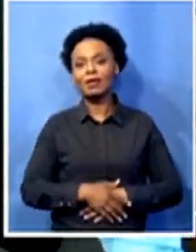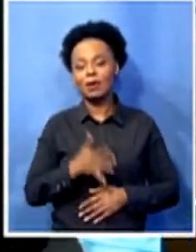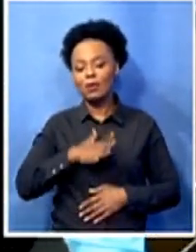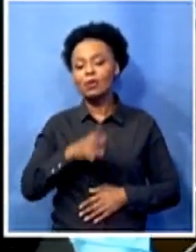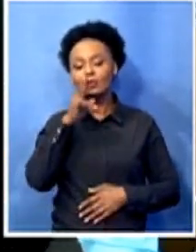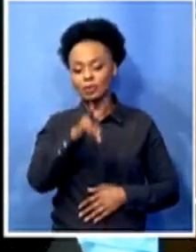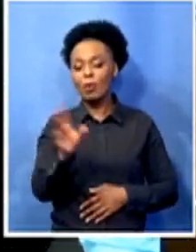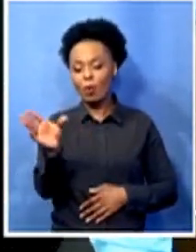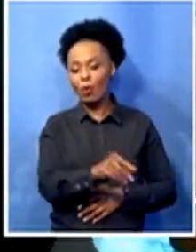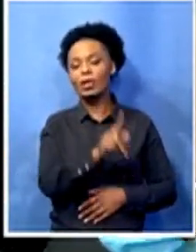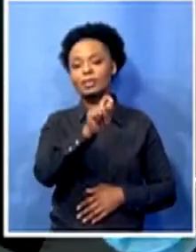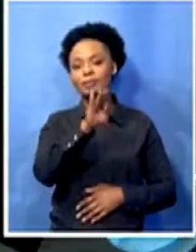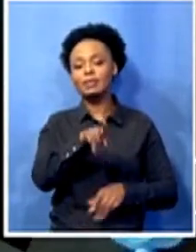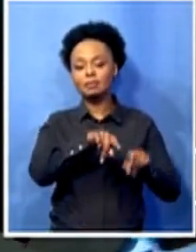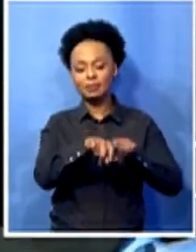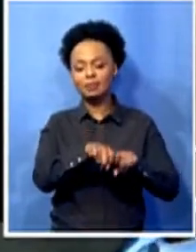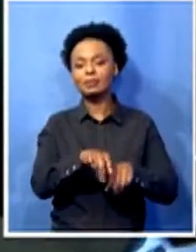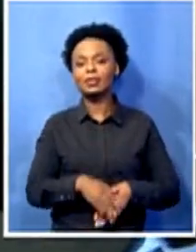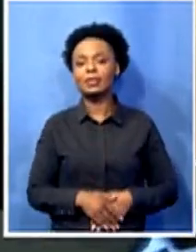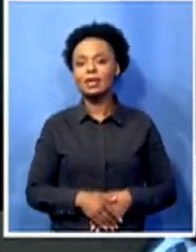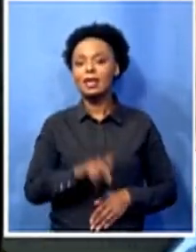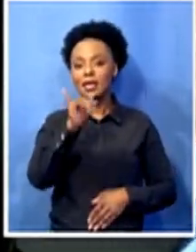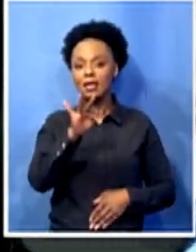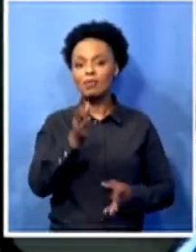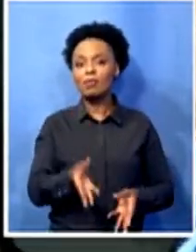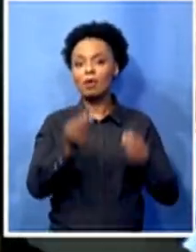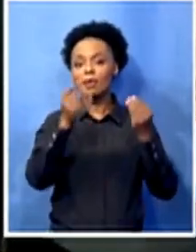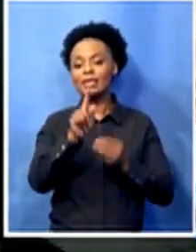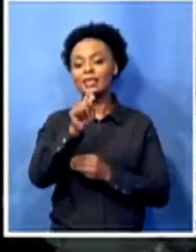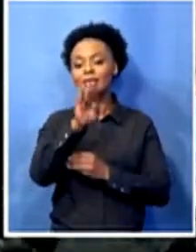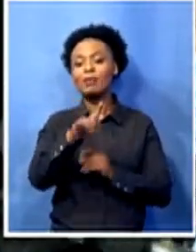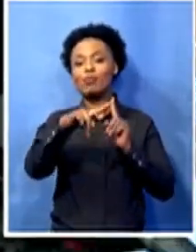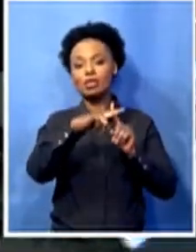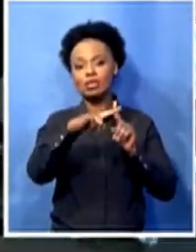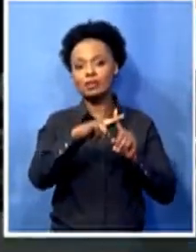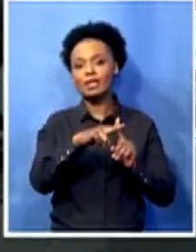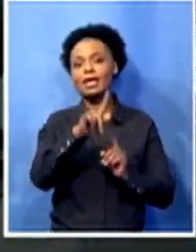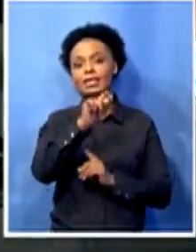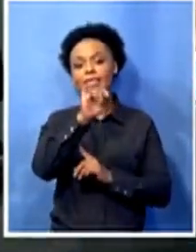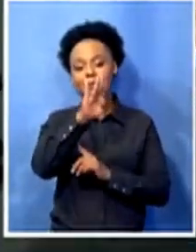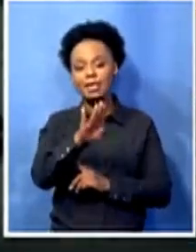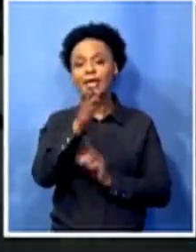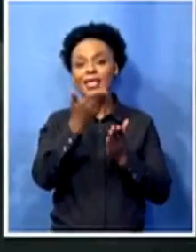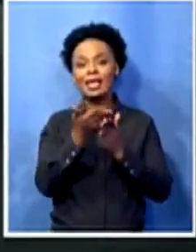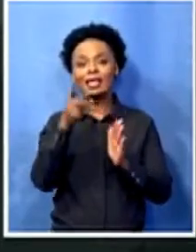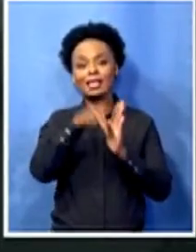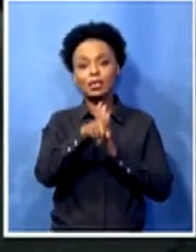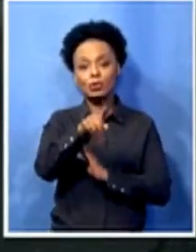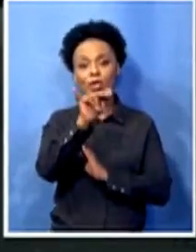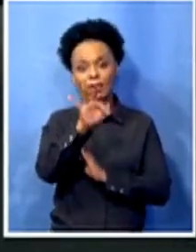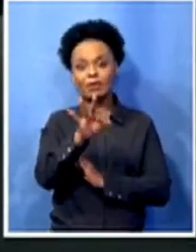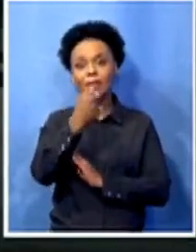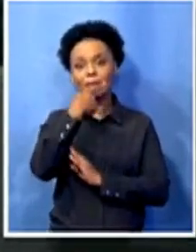Ozotholakala a positive. iTB izokubulala kuphela uma ungathathi treatment. Uma uzothatha